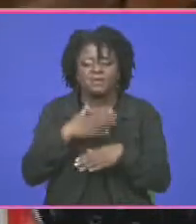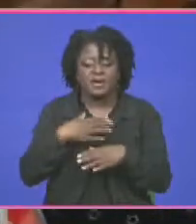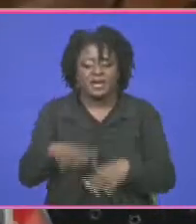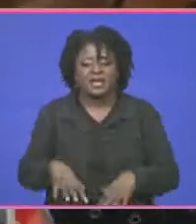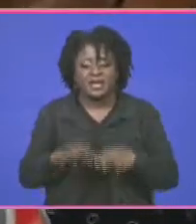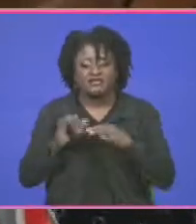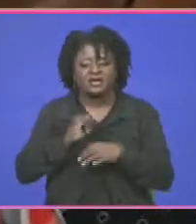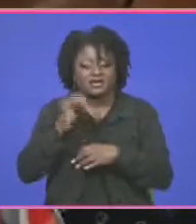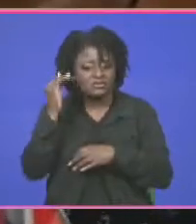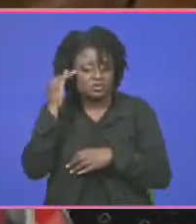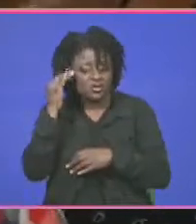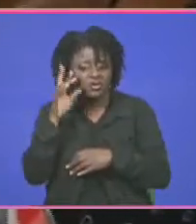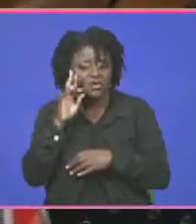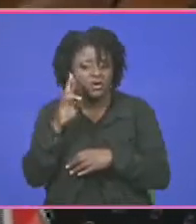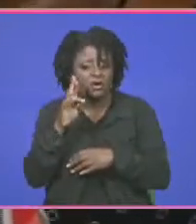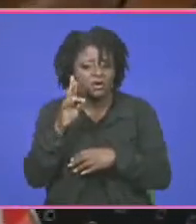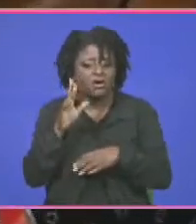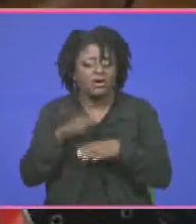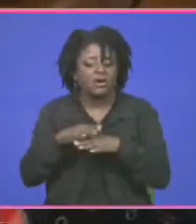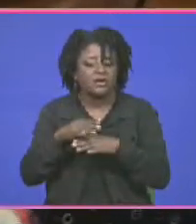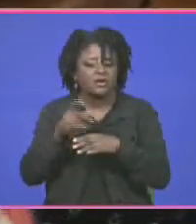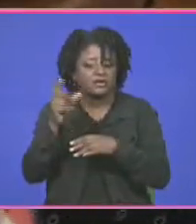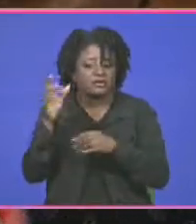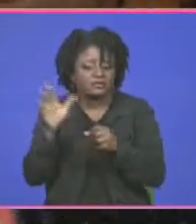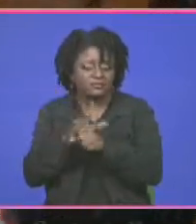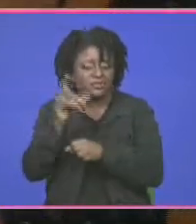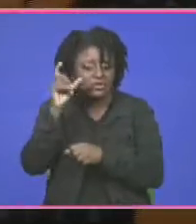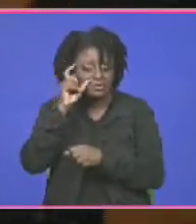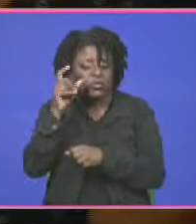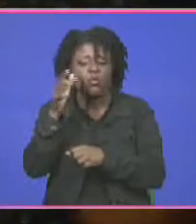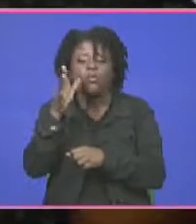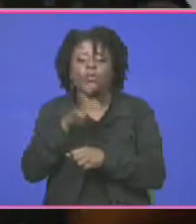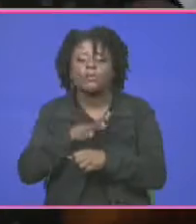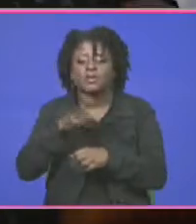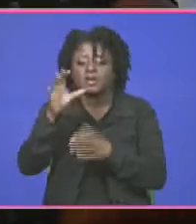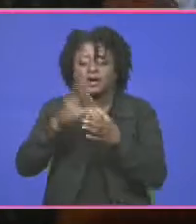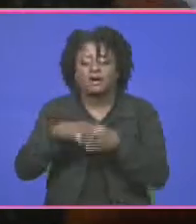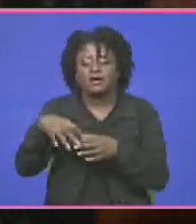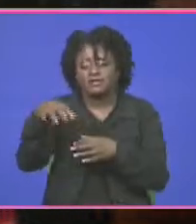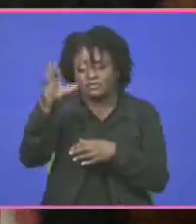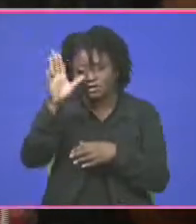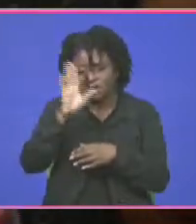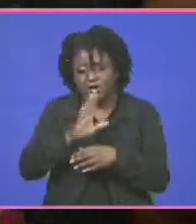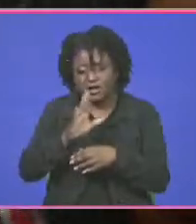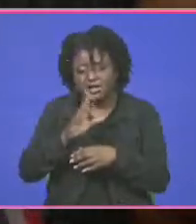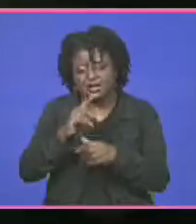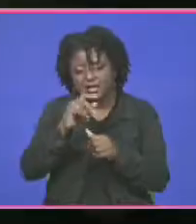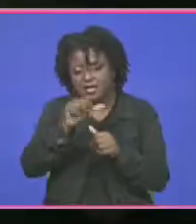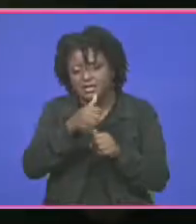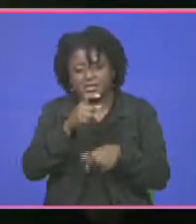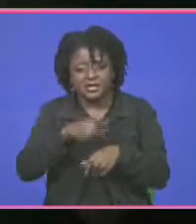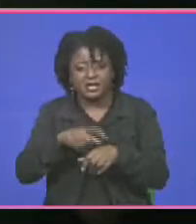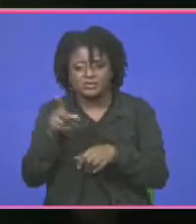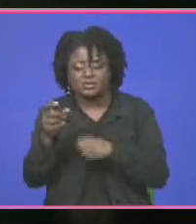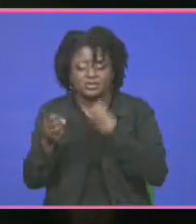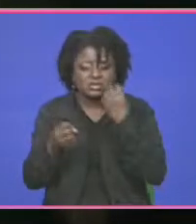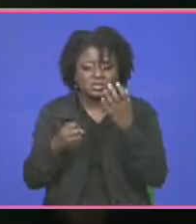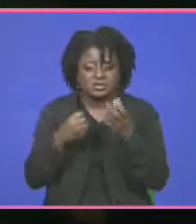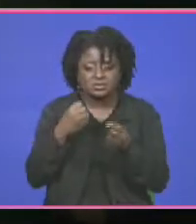her. Wonderful woman. Woman of God. Mm-hmm. And every time she expresses, she tells you